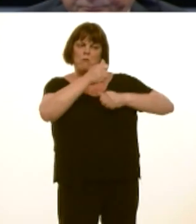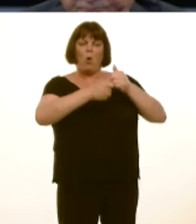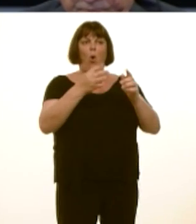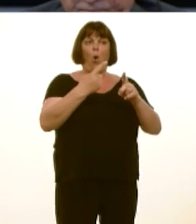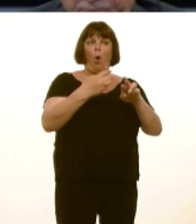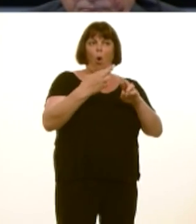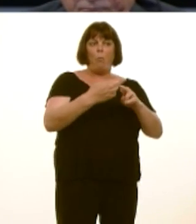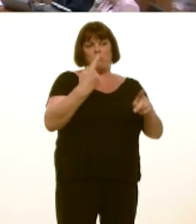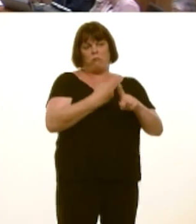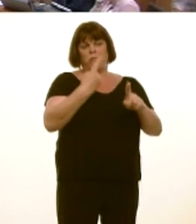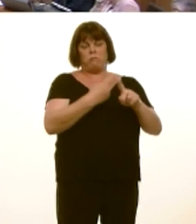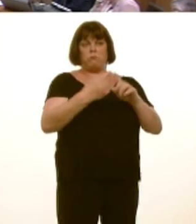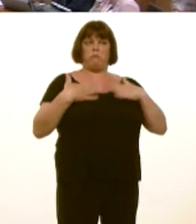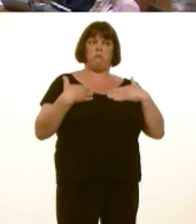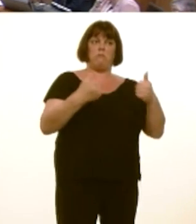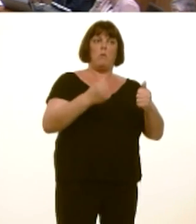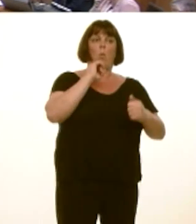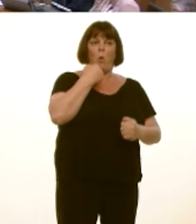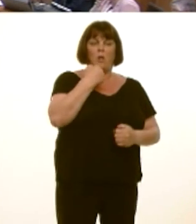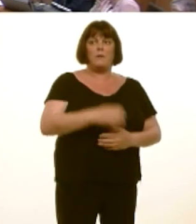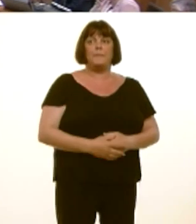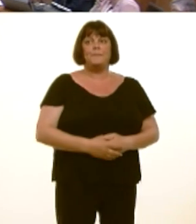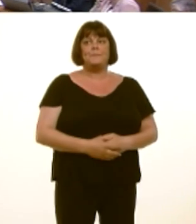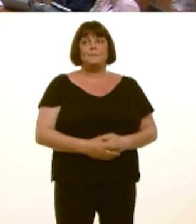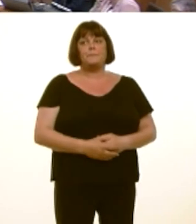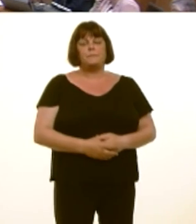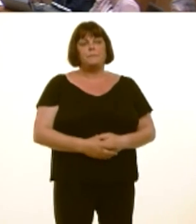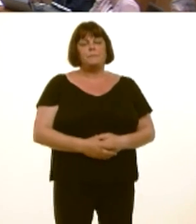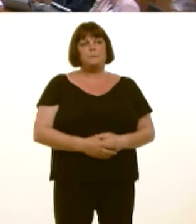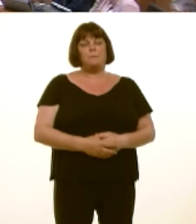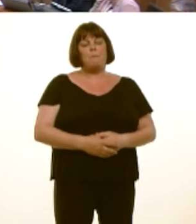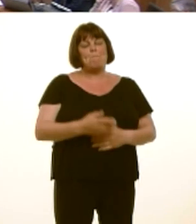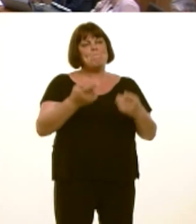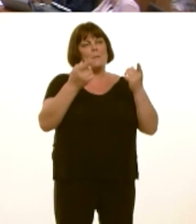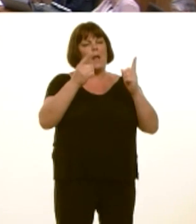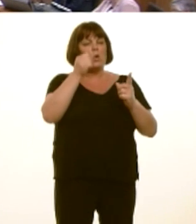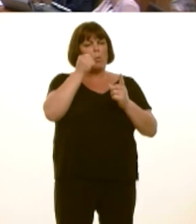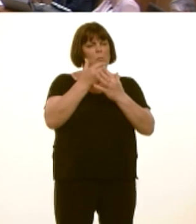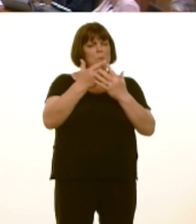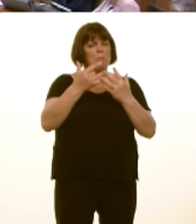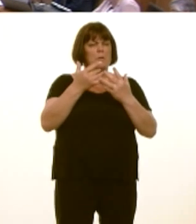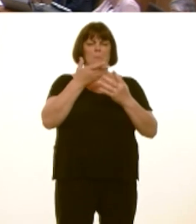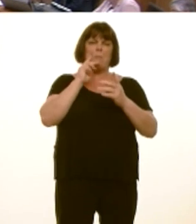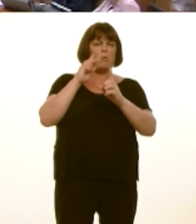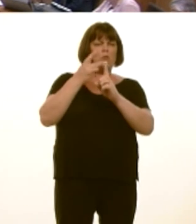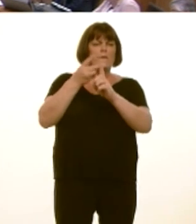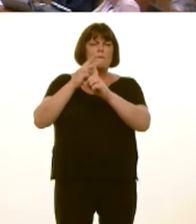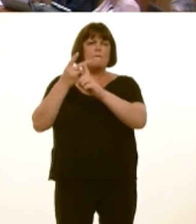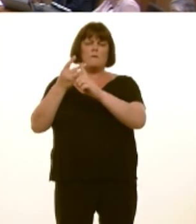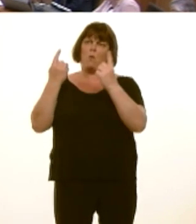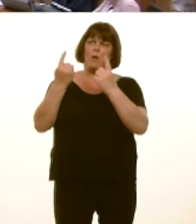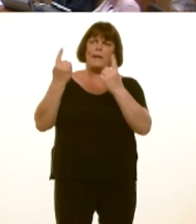speedy recovery. First Minister, I know that a number of other tourists with serious injuries have